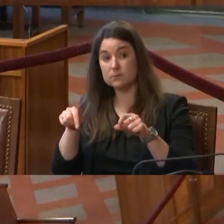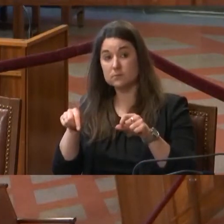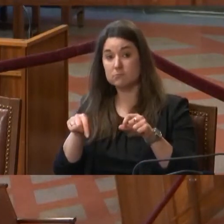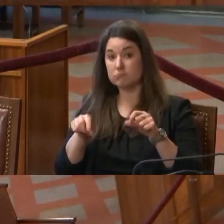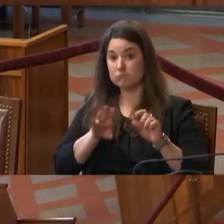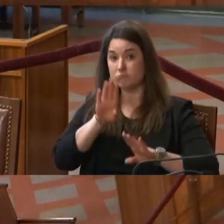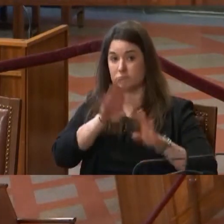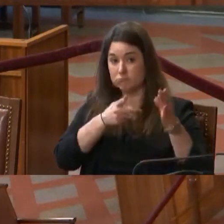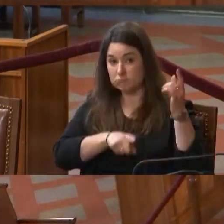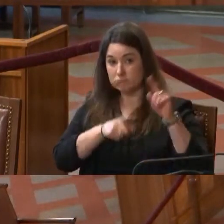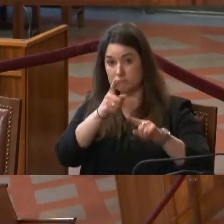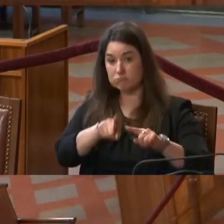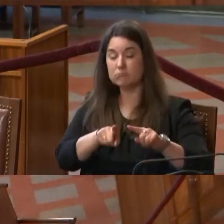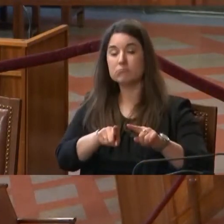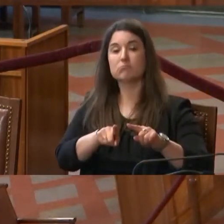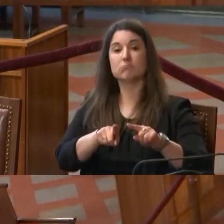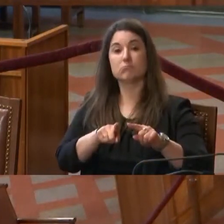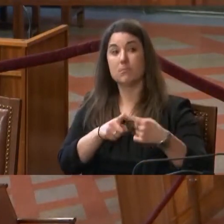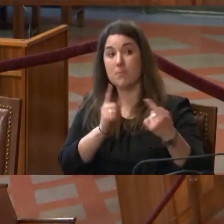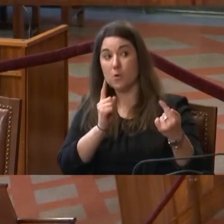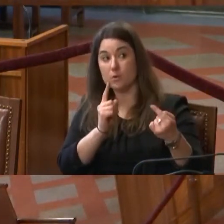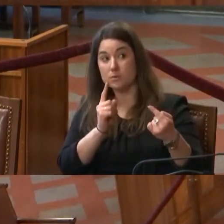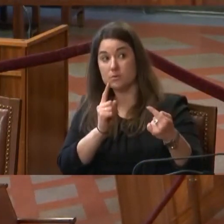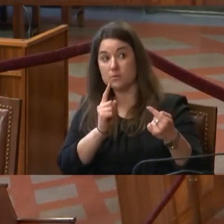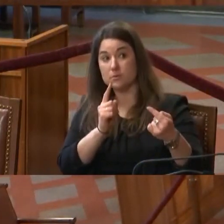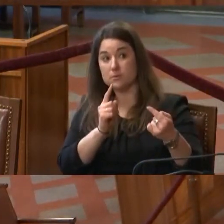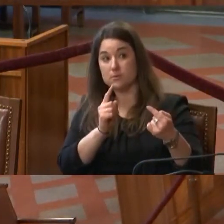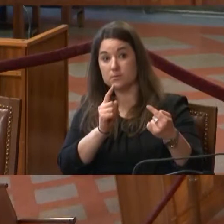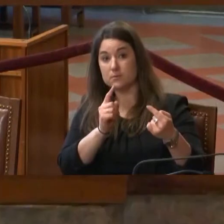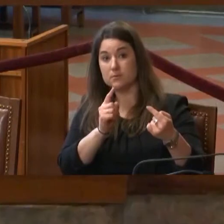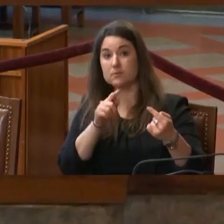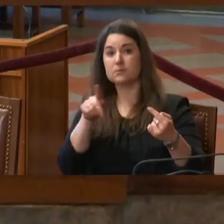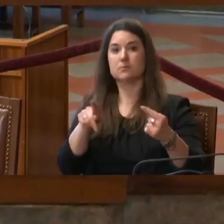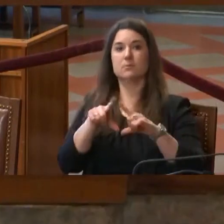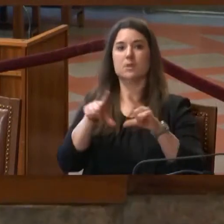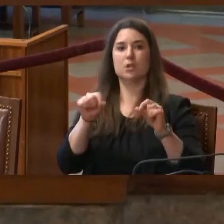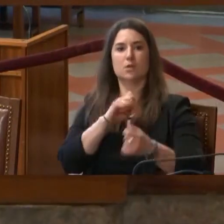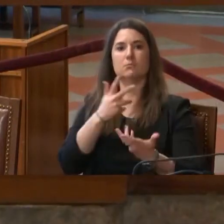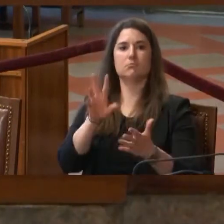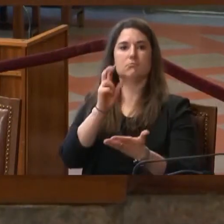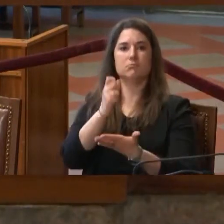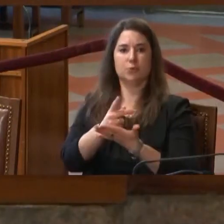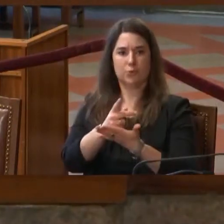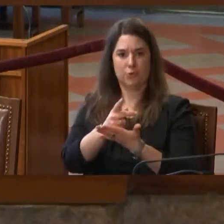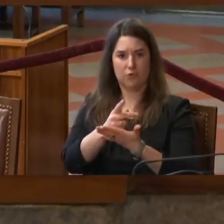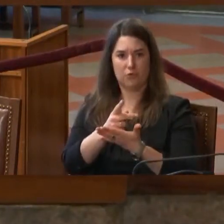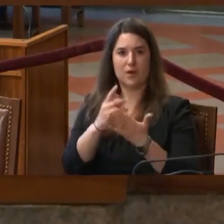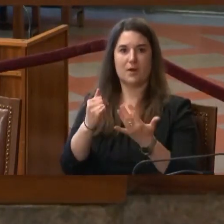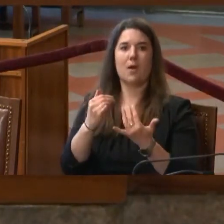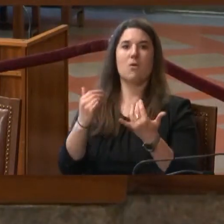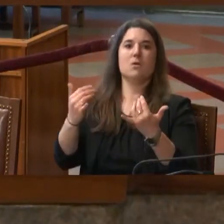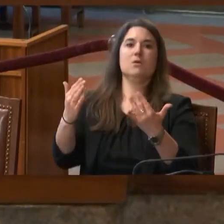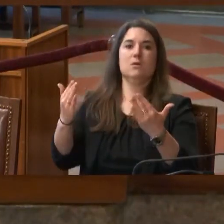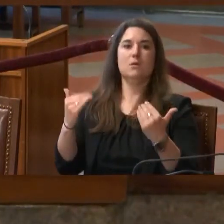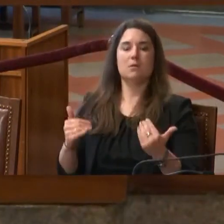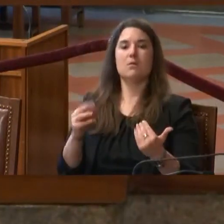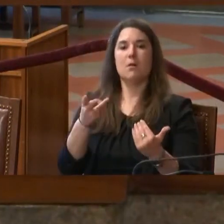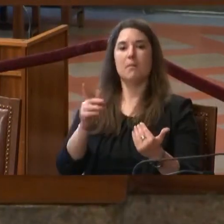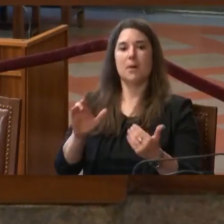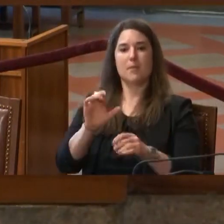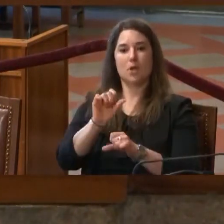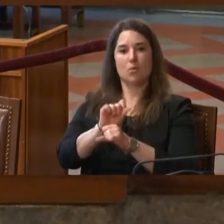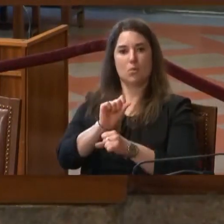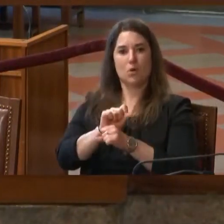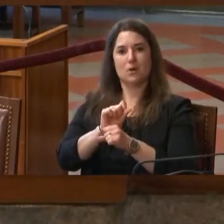Aye. Aye. Any opposed? P cards are approved. That'll take us to our Public Works Committee, chaired by